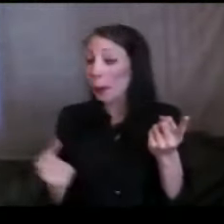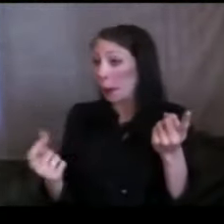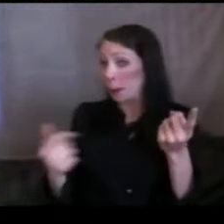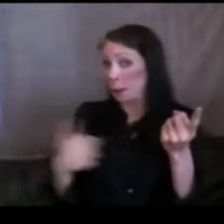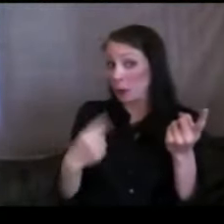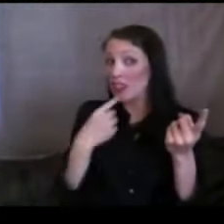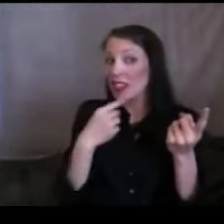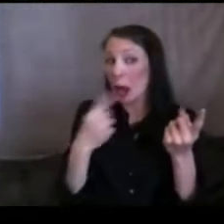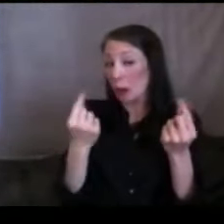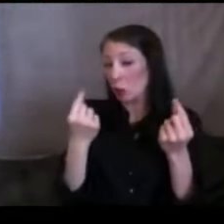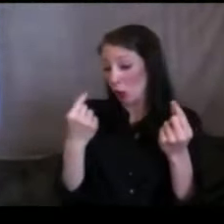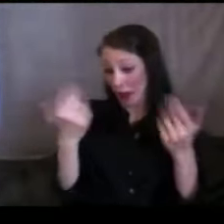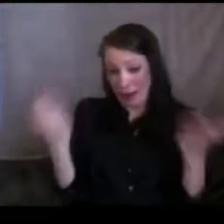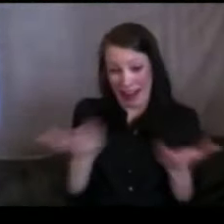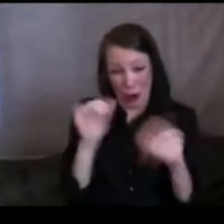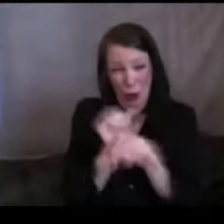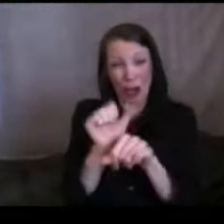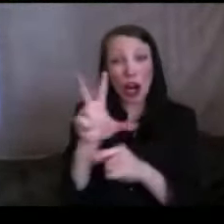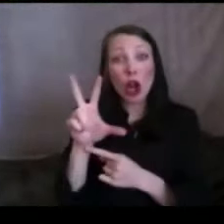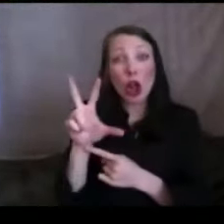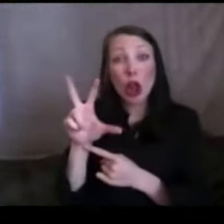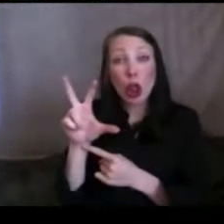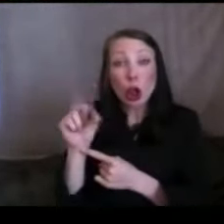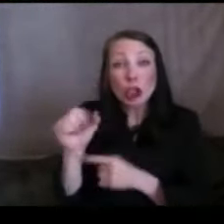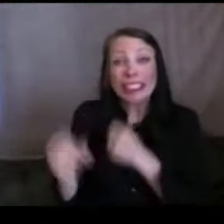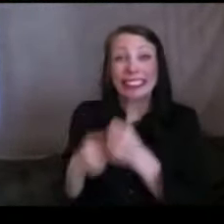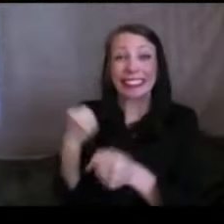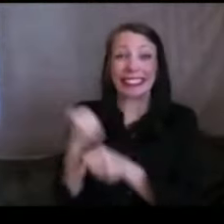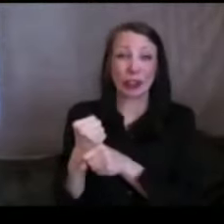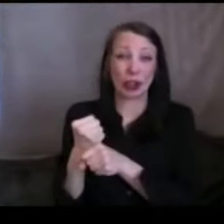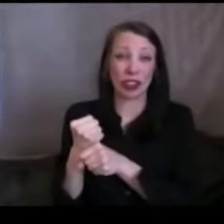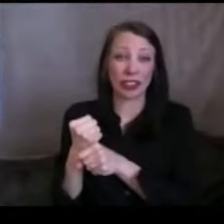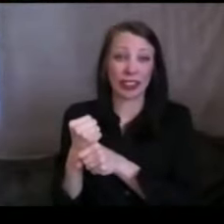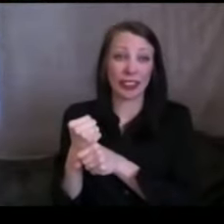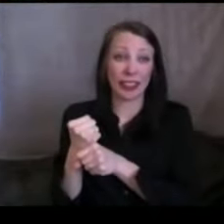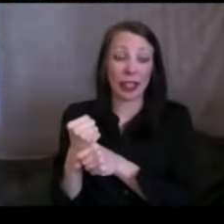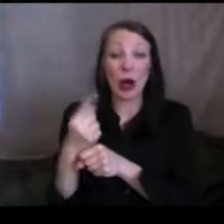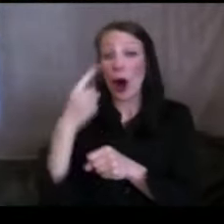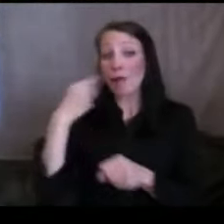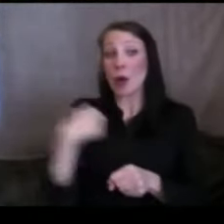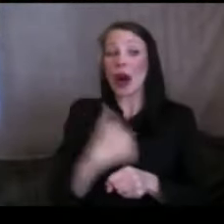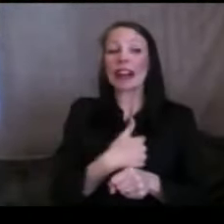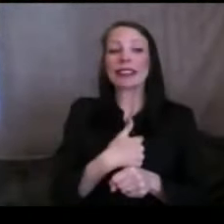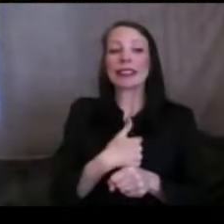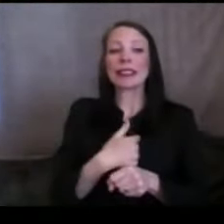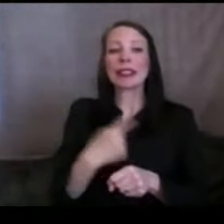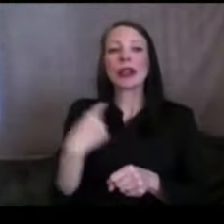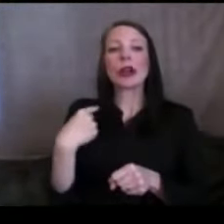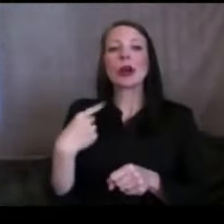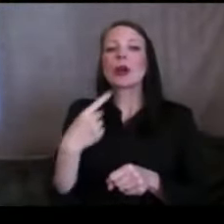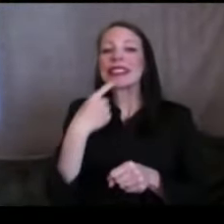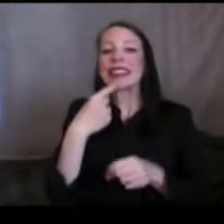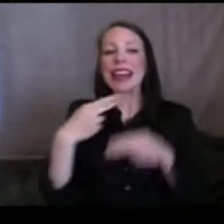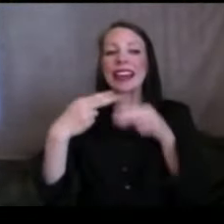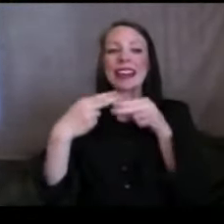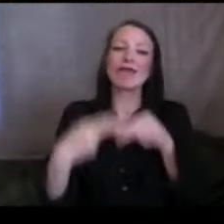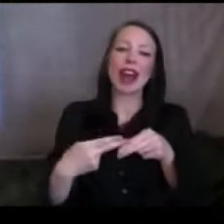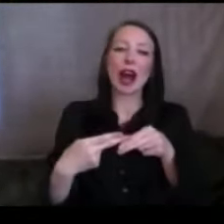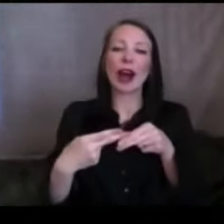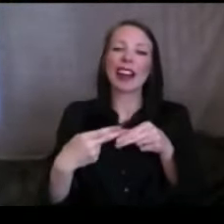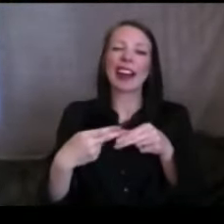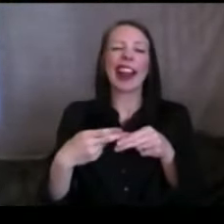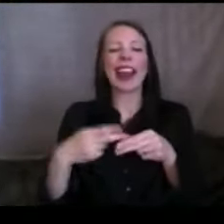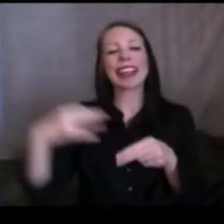doing this for 30 years, and really, for us, we call it Faribault English, right? So